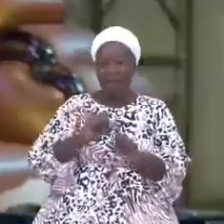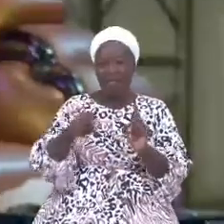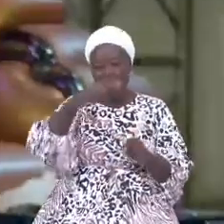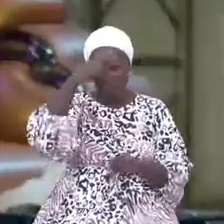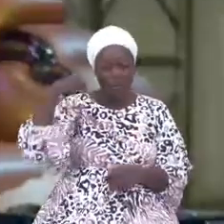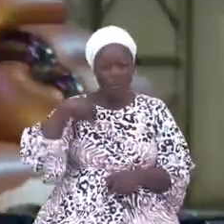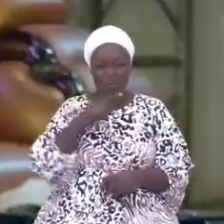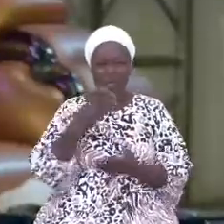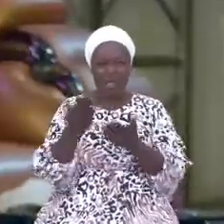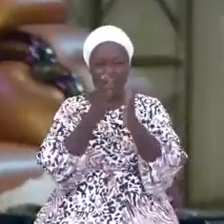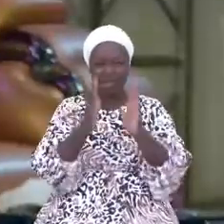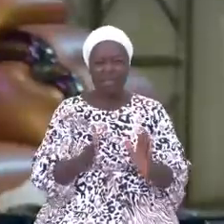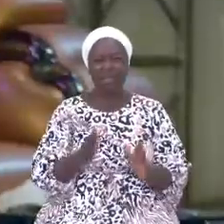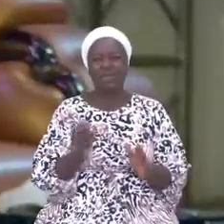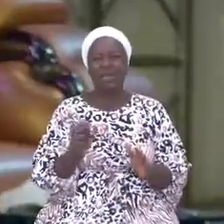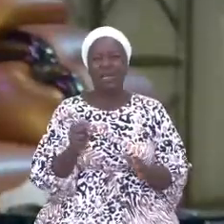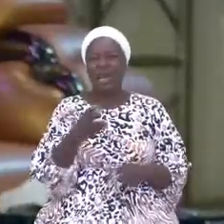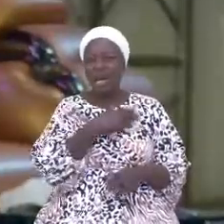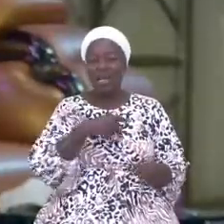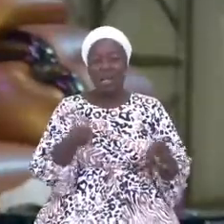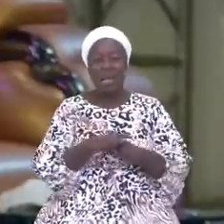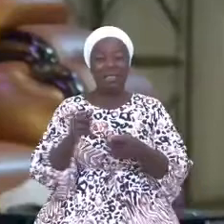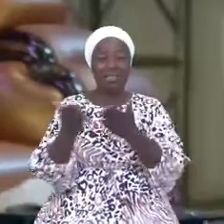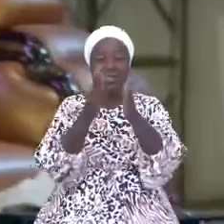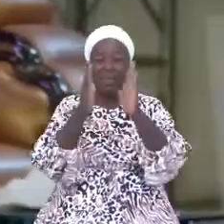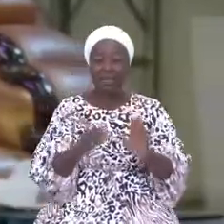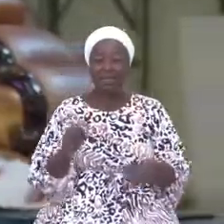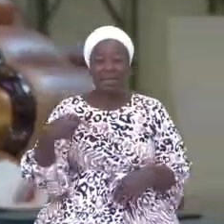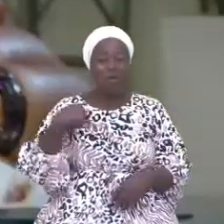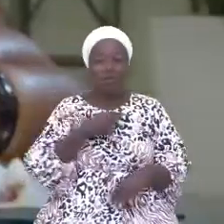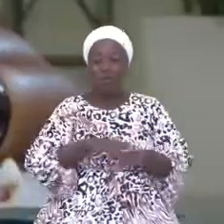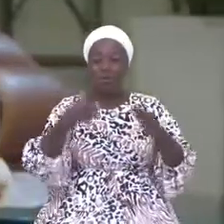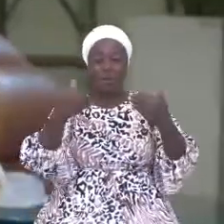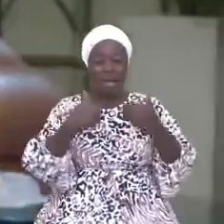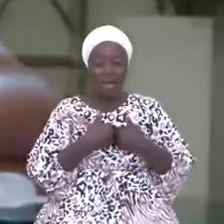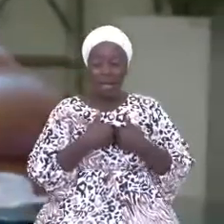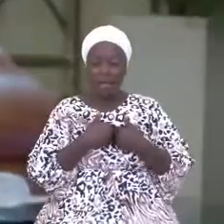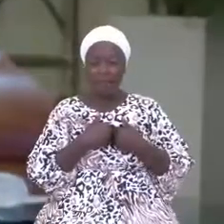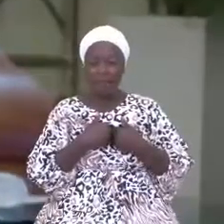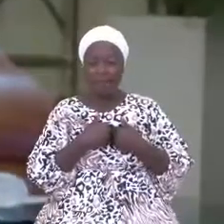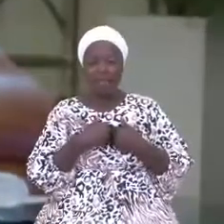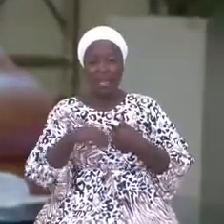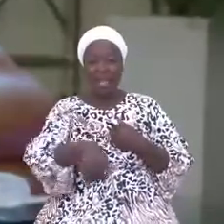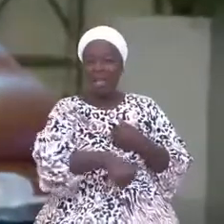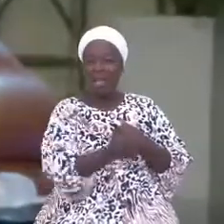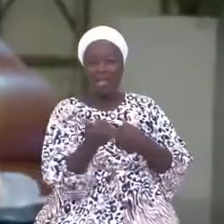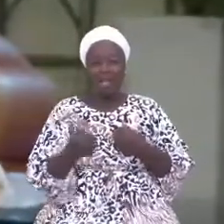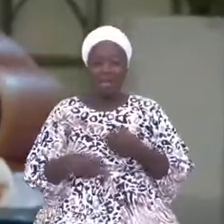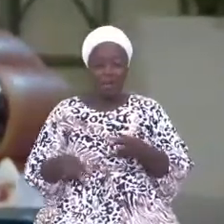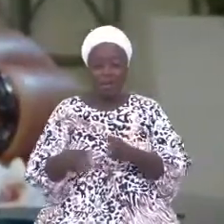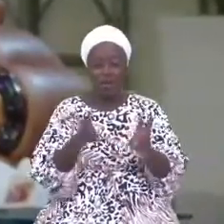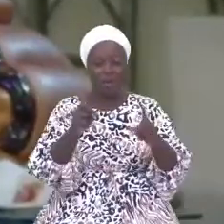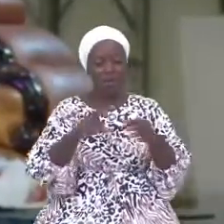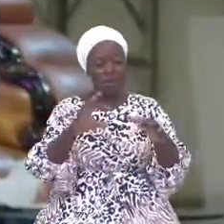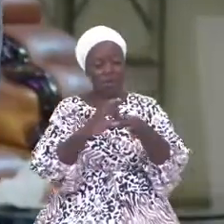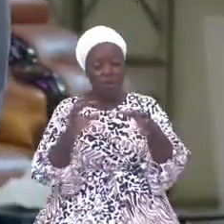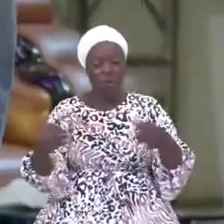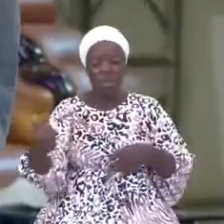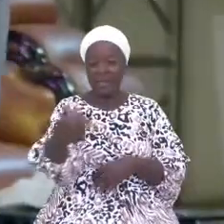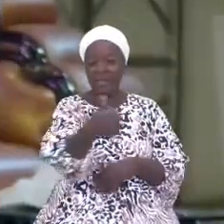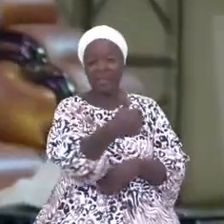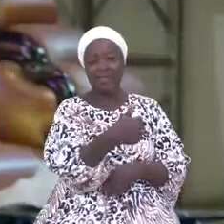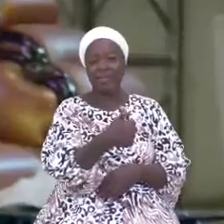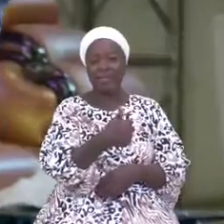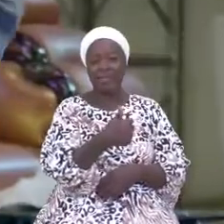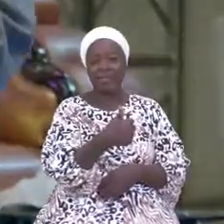slaves. And as slaves, we didn't have any way to release